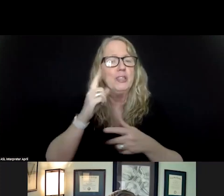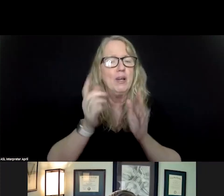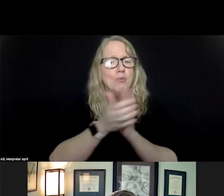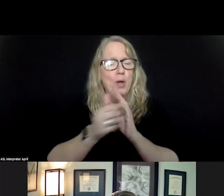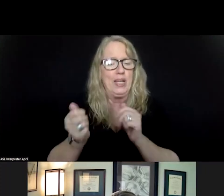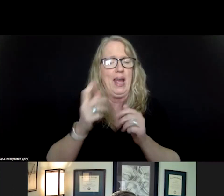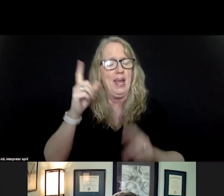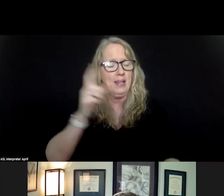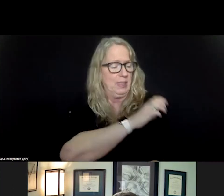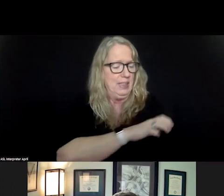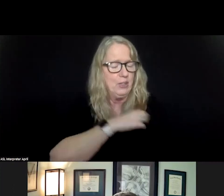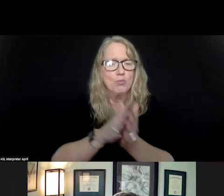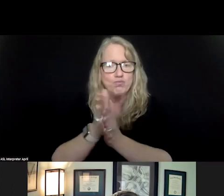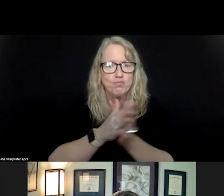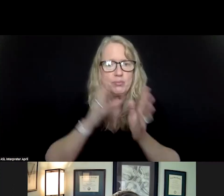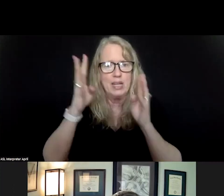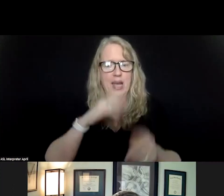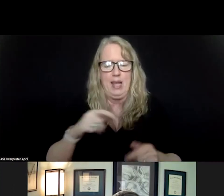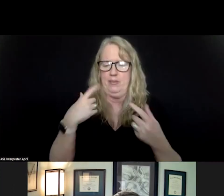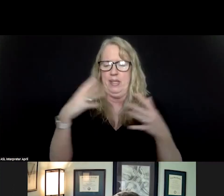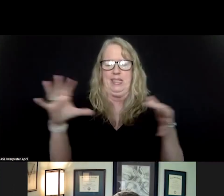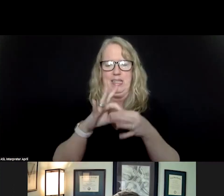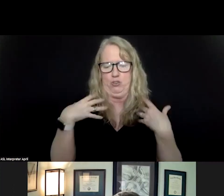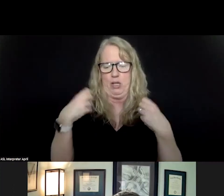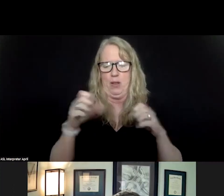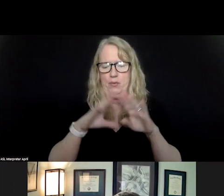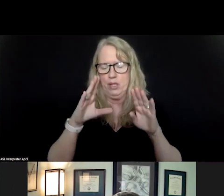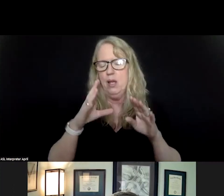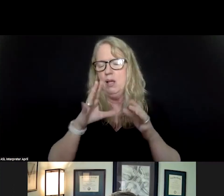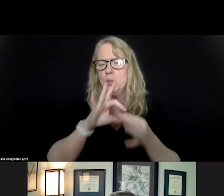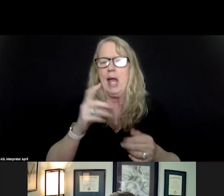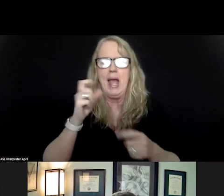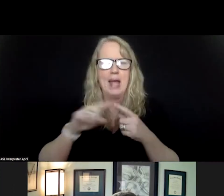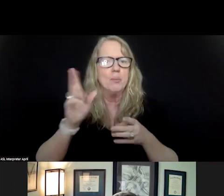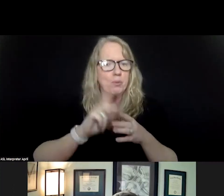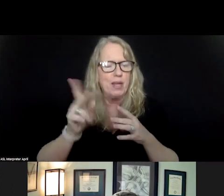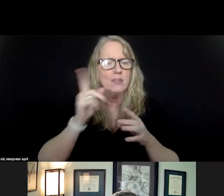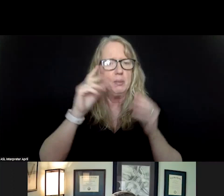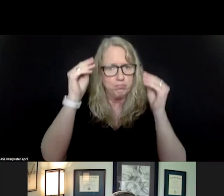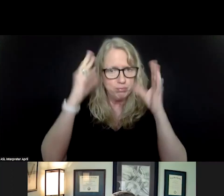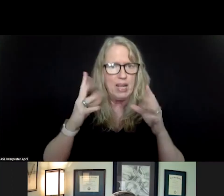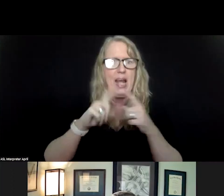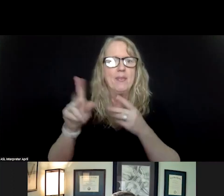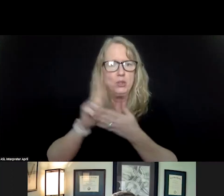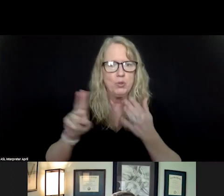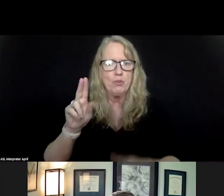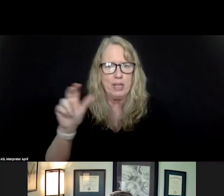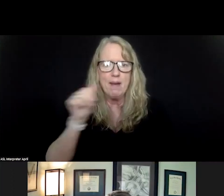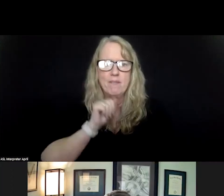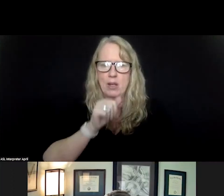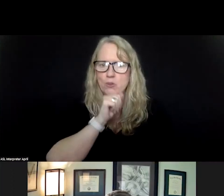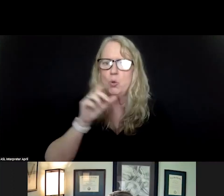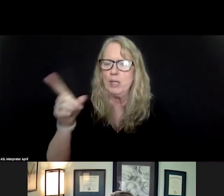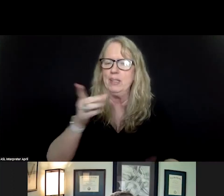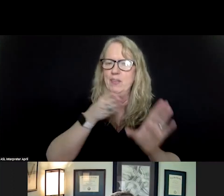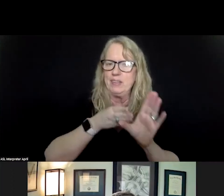Innovation at Connections Health Solutions and Associate Professor of Psychiatry at the University of Arizona. She's going to be joined